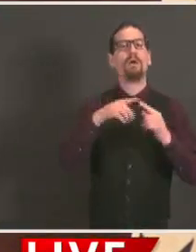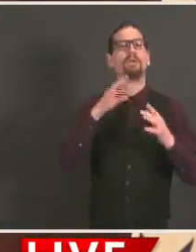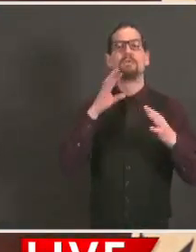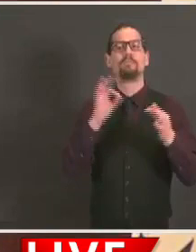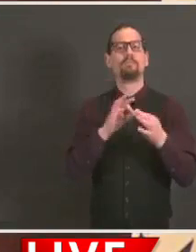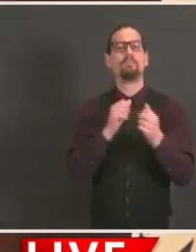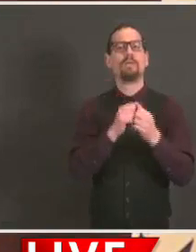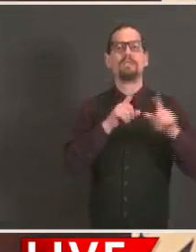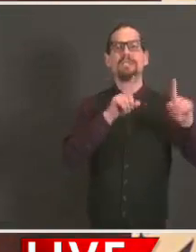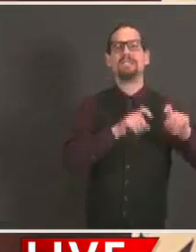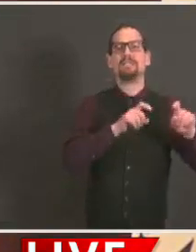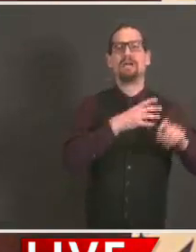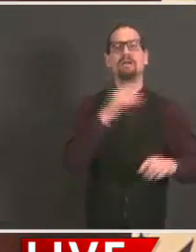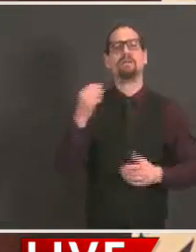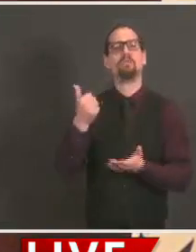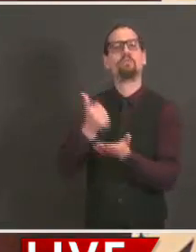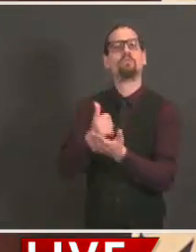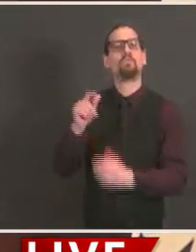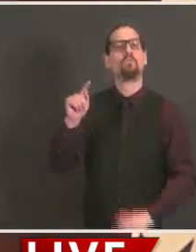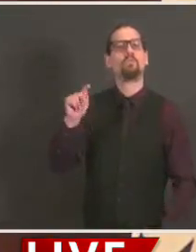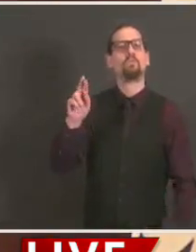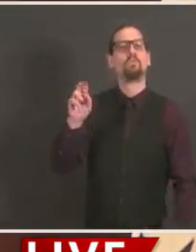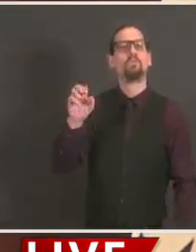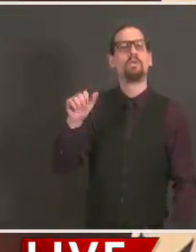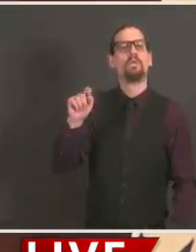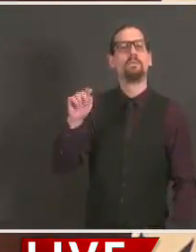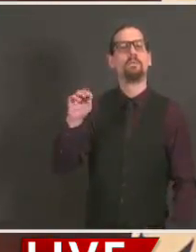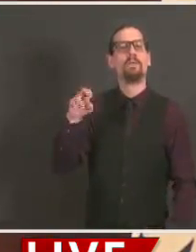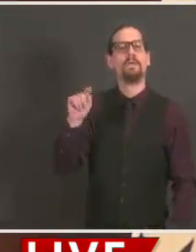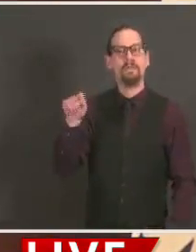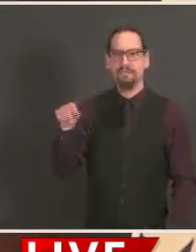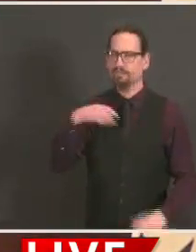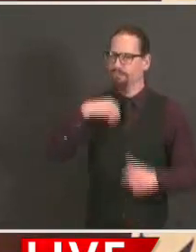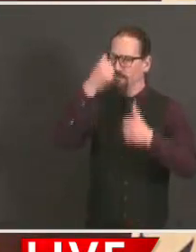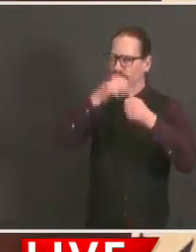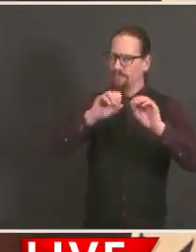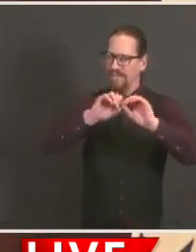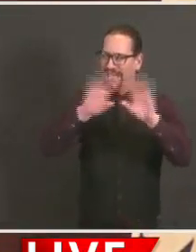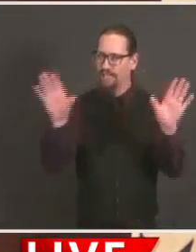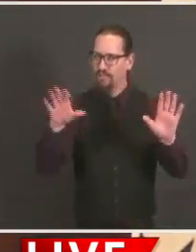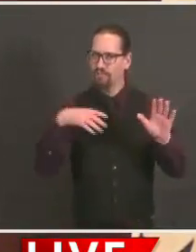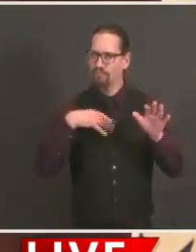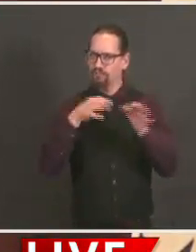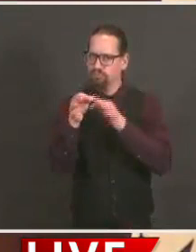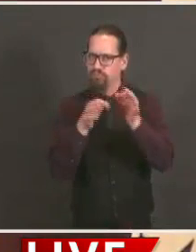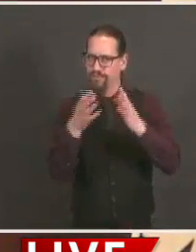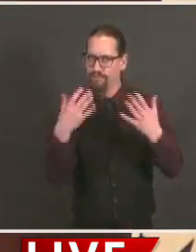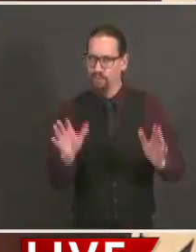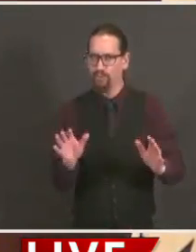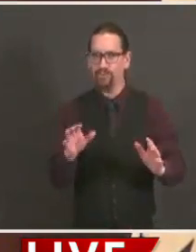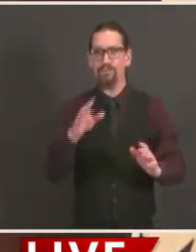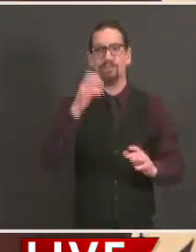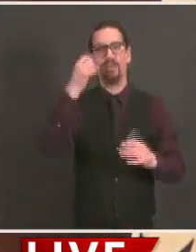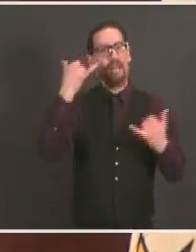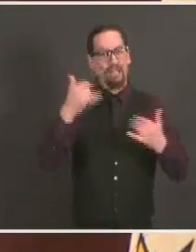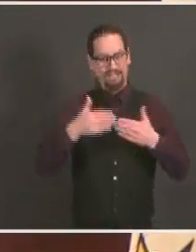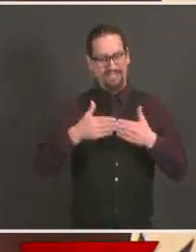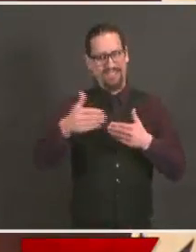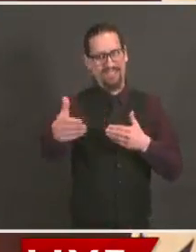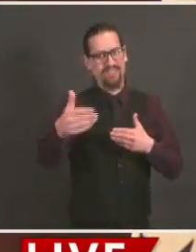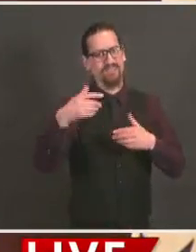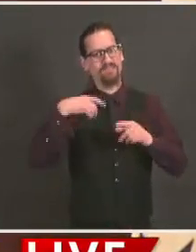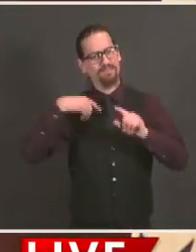it's clear our overall focus for getting us through the remainder of this response